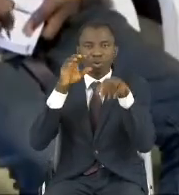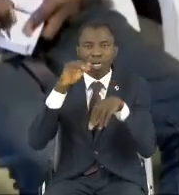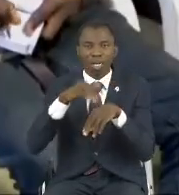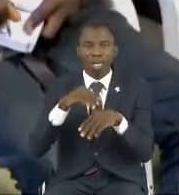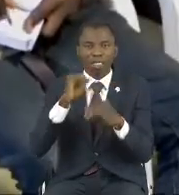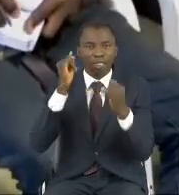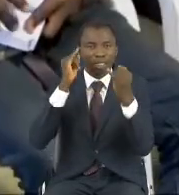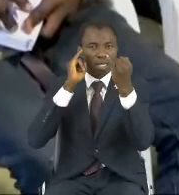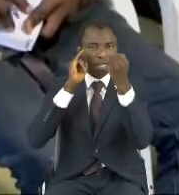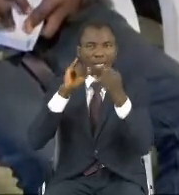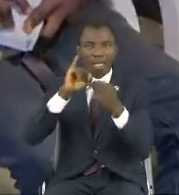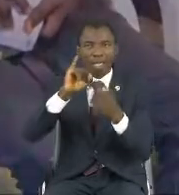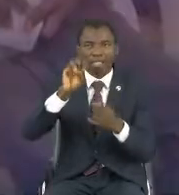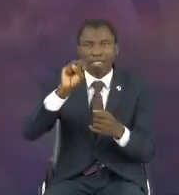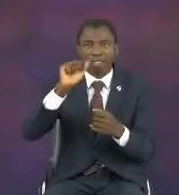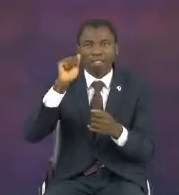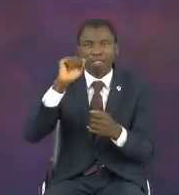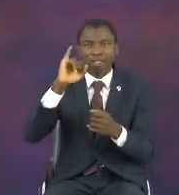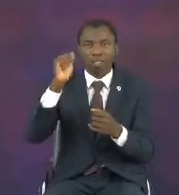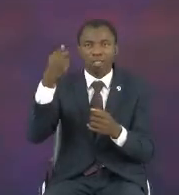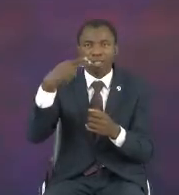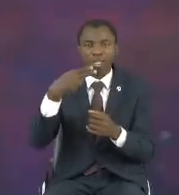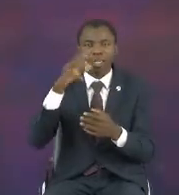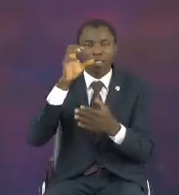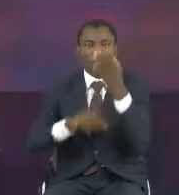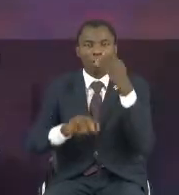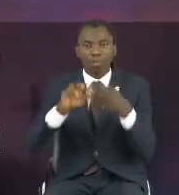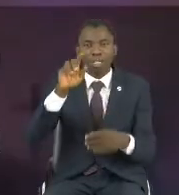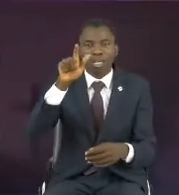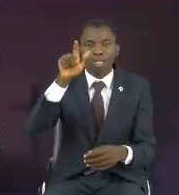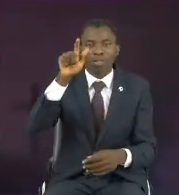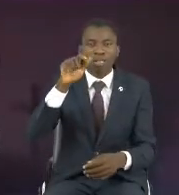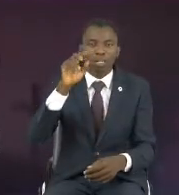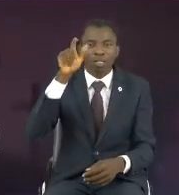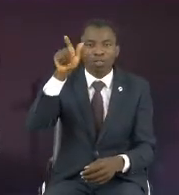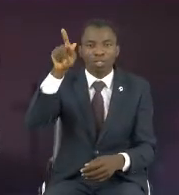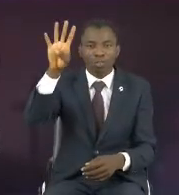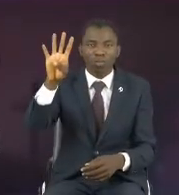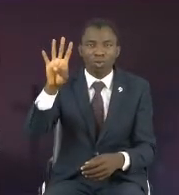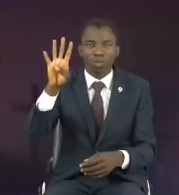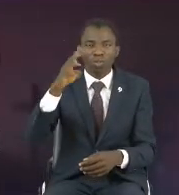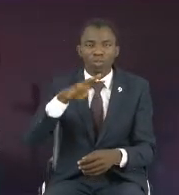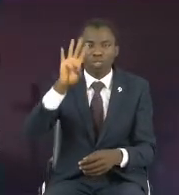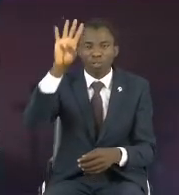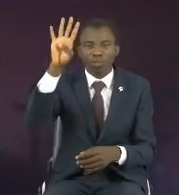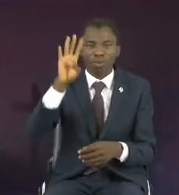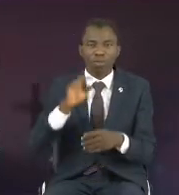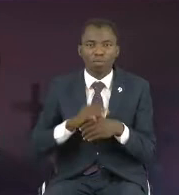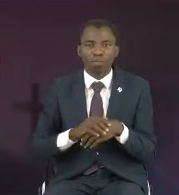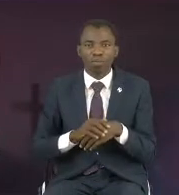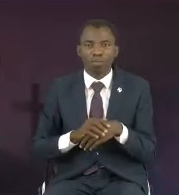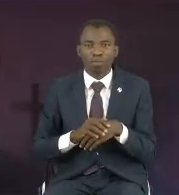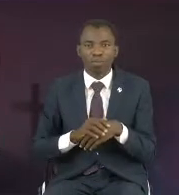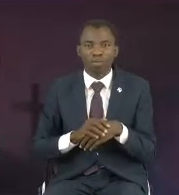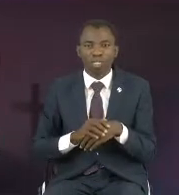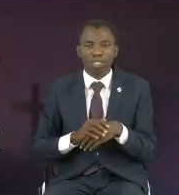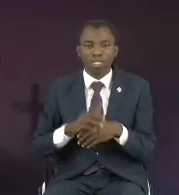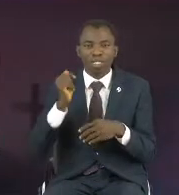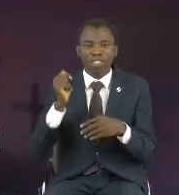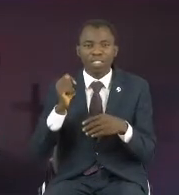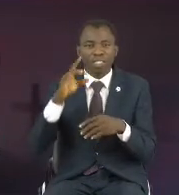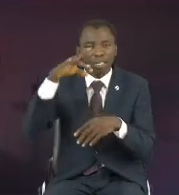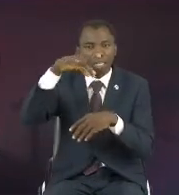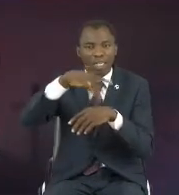Isaiah chapter 24. I'm reading from verse 4. The earth mourneth